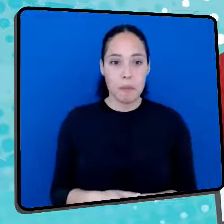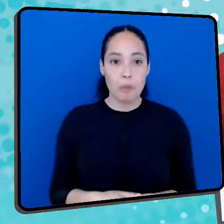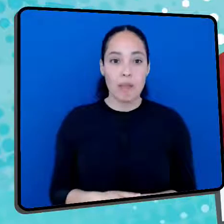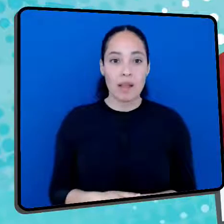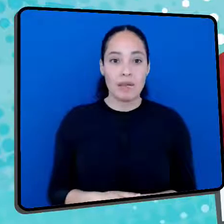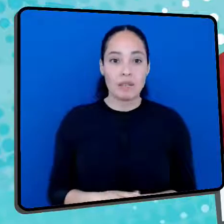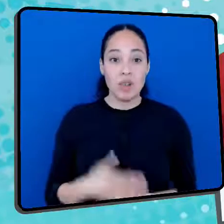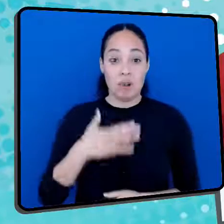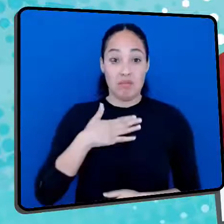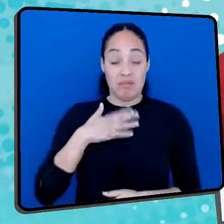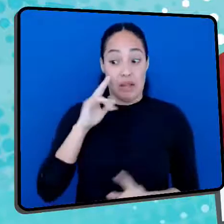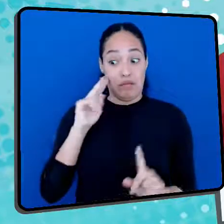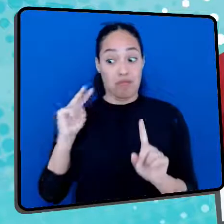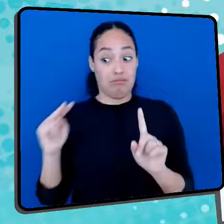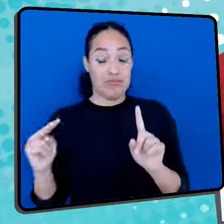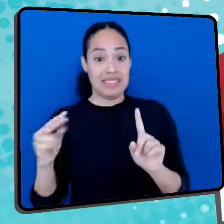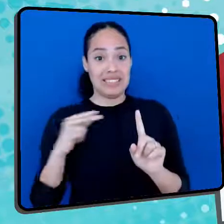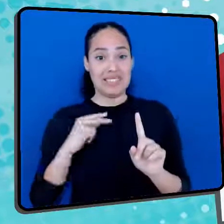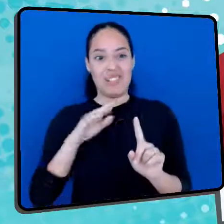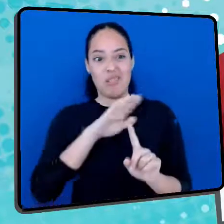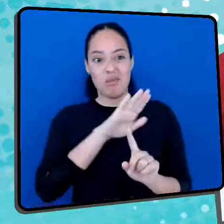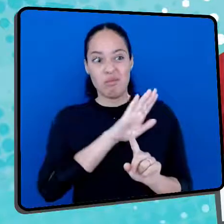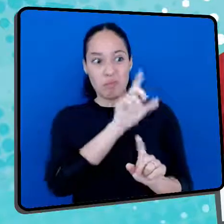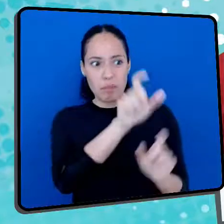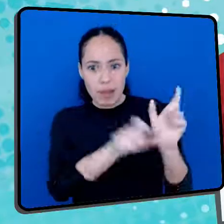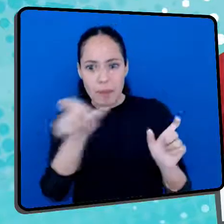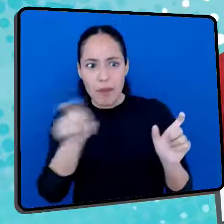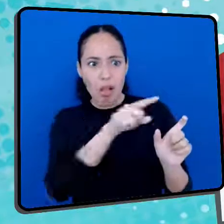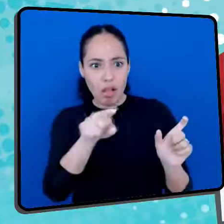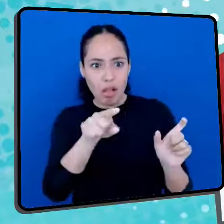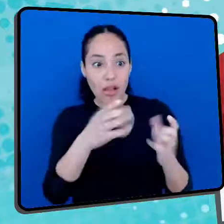because I also started like that I was doing something, but I